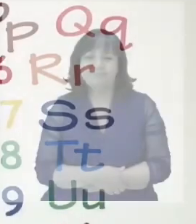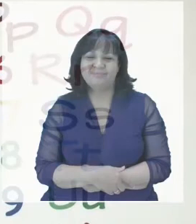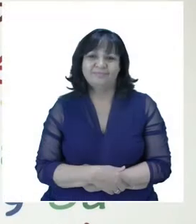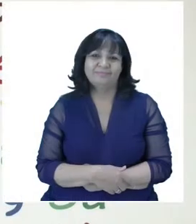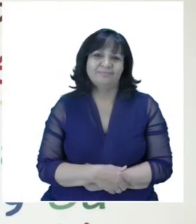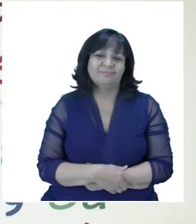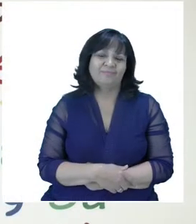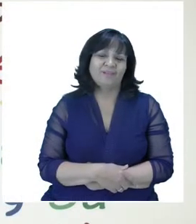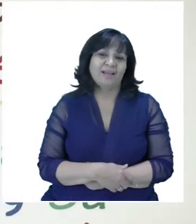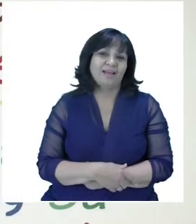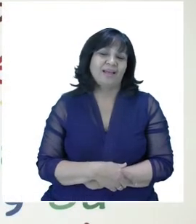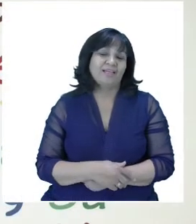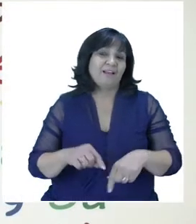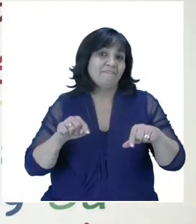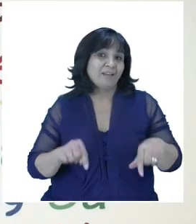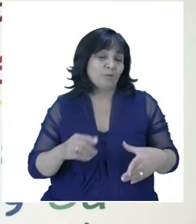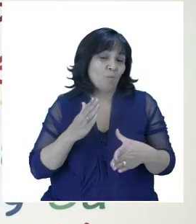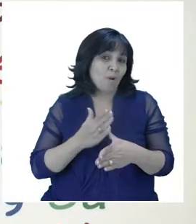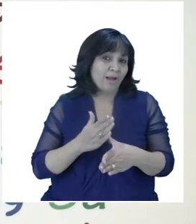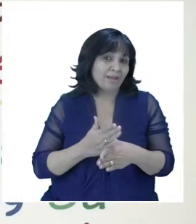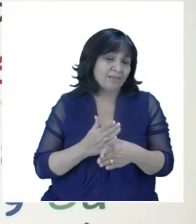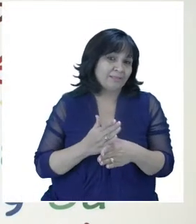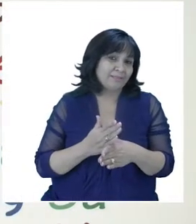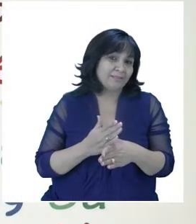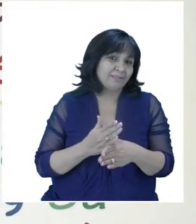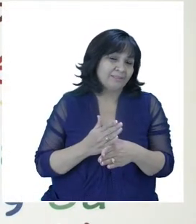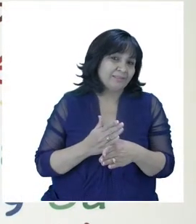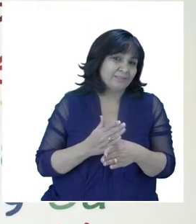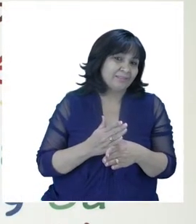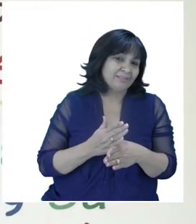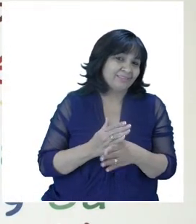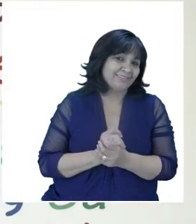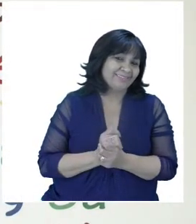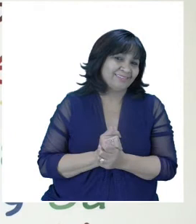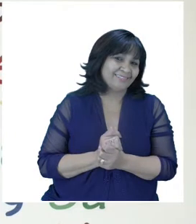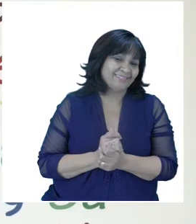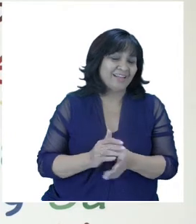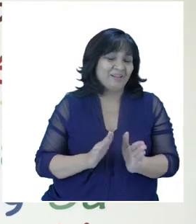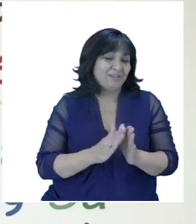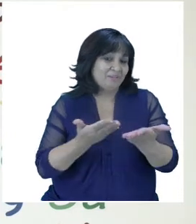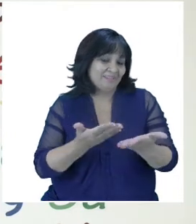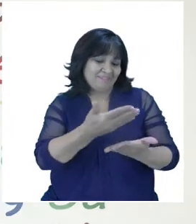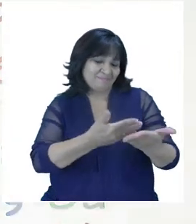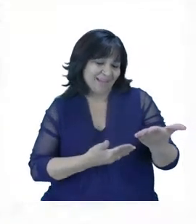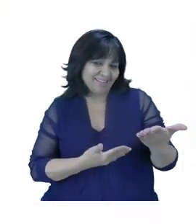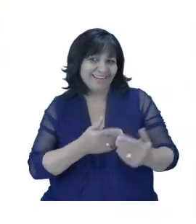For our first exercise today, please can you turn to page 19.